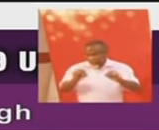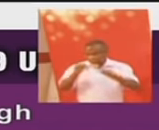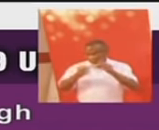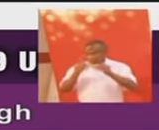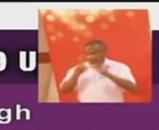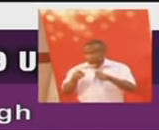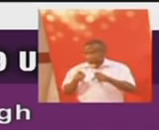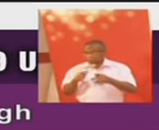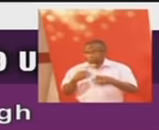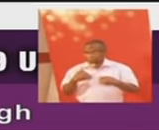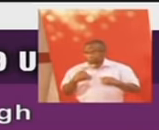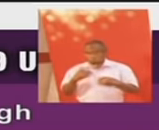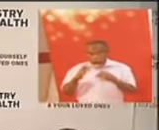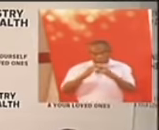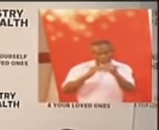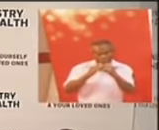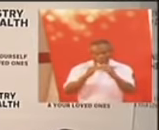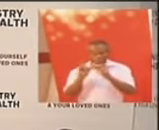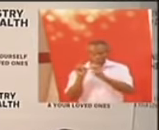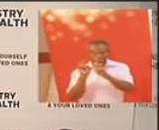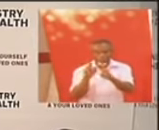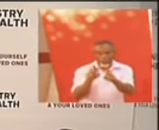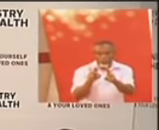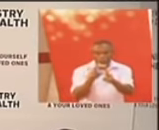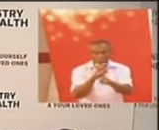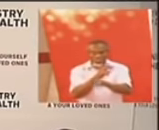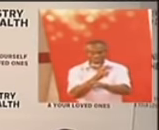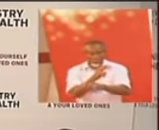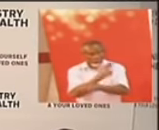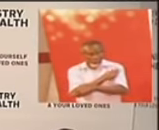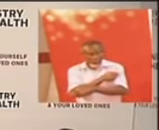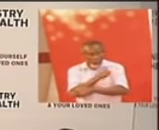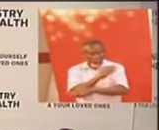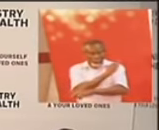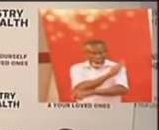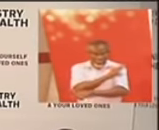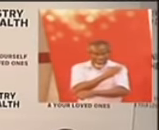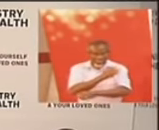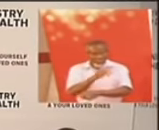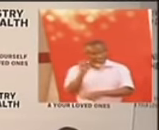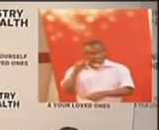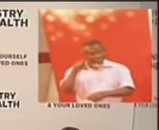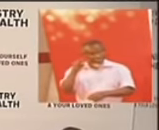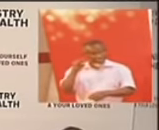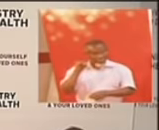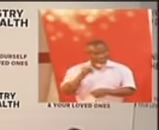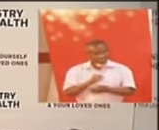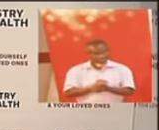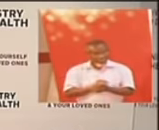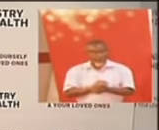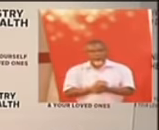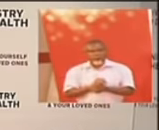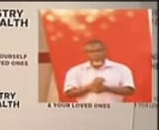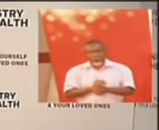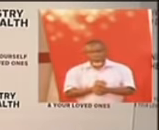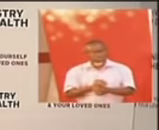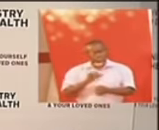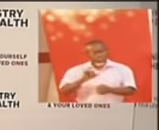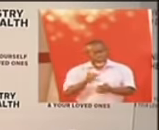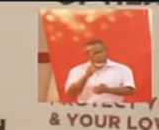country? Thank you. Okay, I think Dr. Richards will take the first question because we're just going with one question this round,